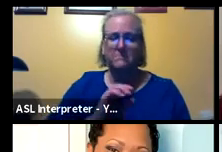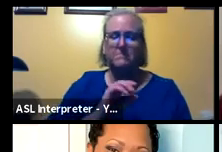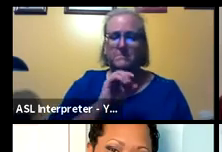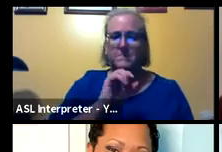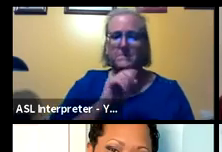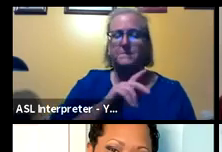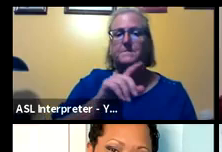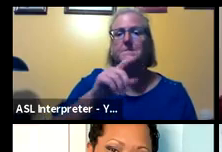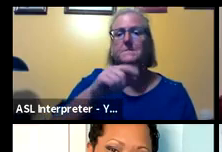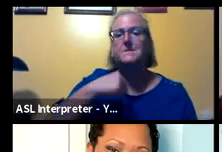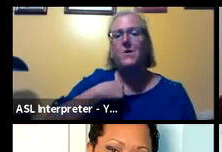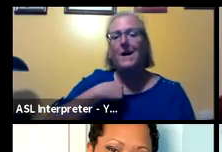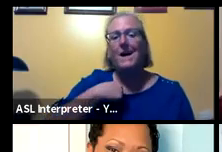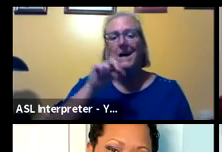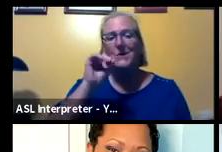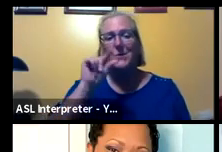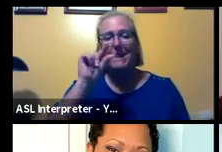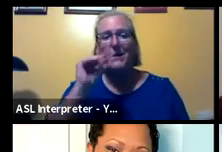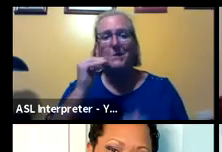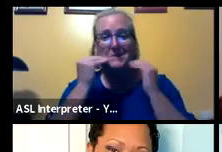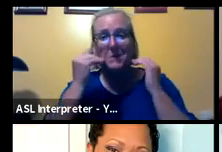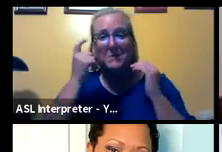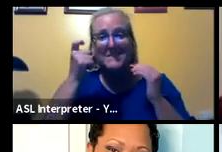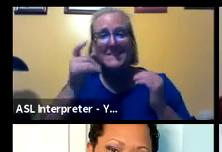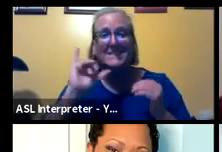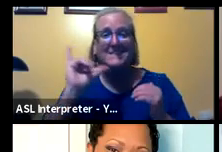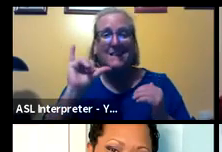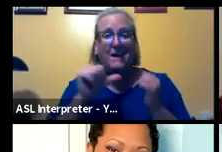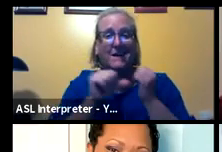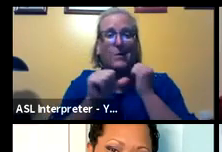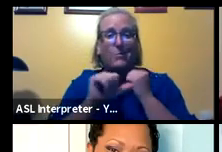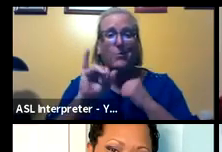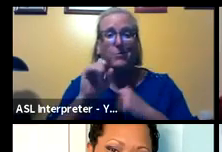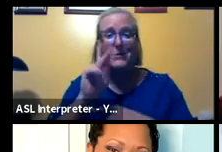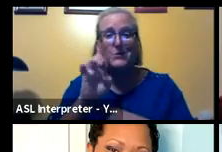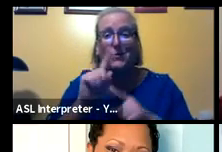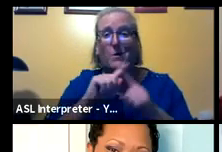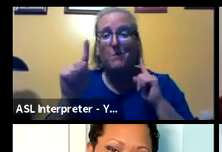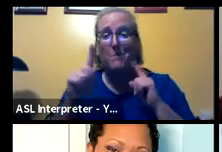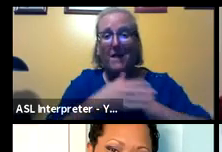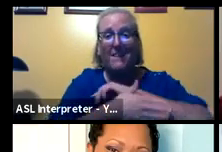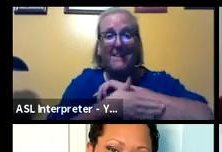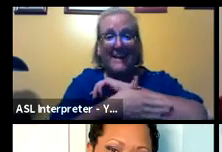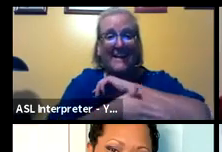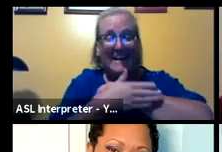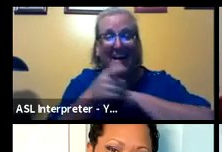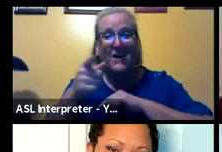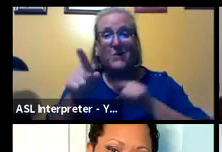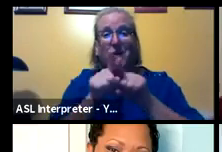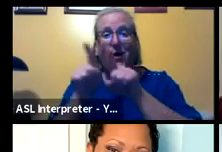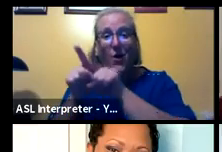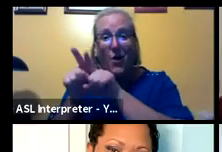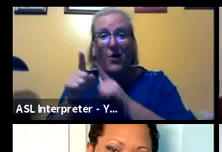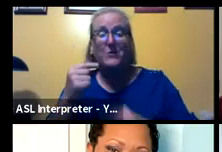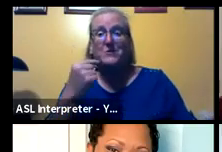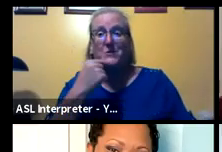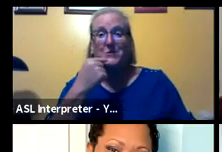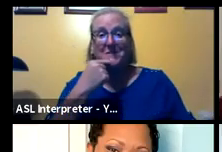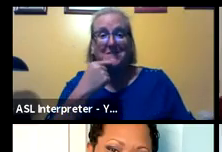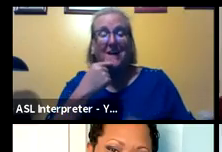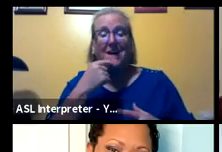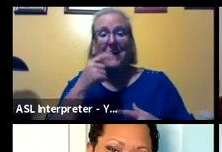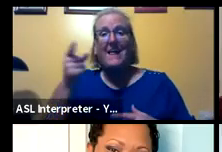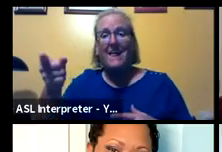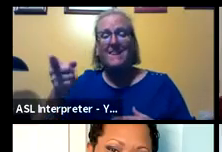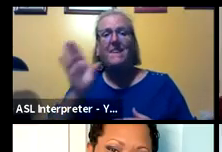of smile because it feels like a poopy joke, but the county has also said that they will